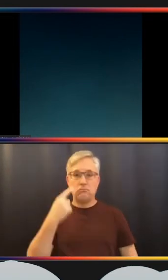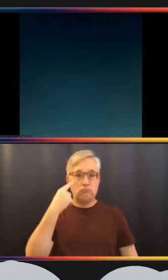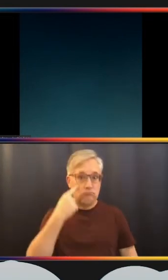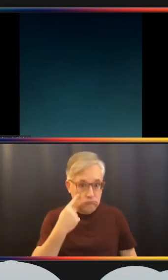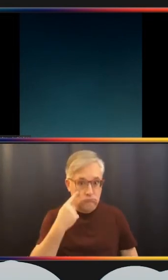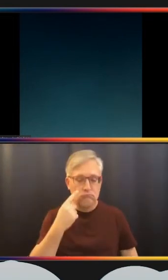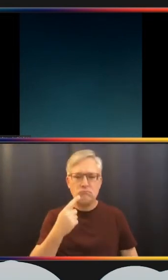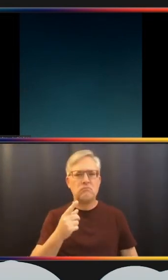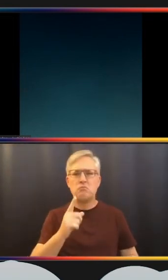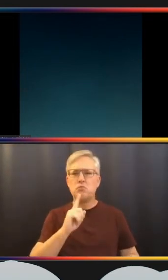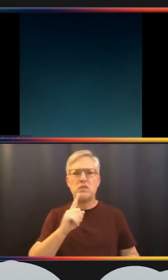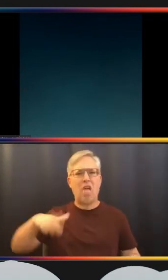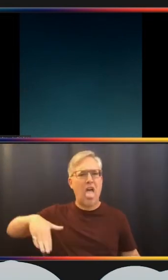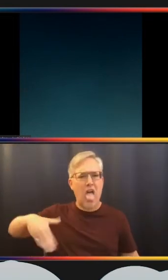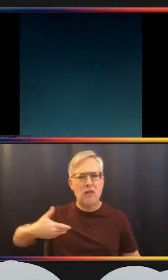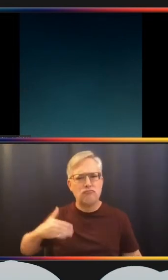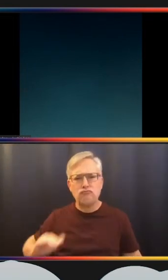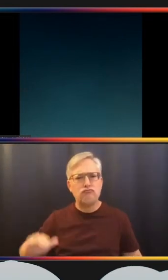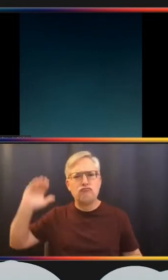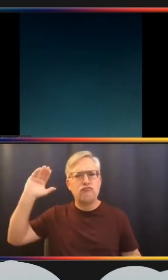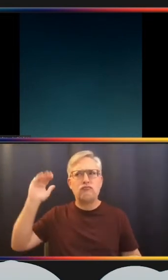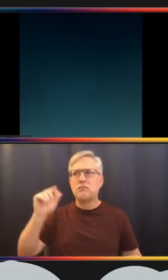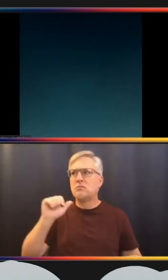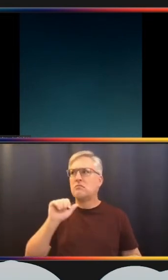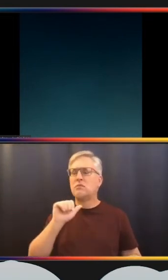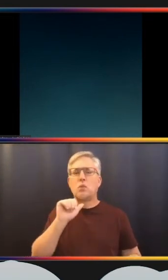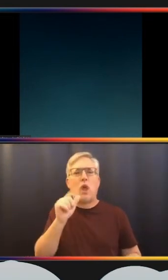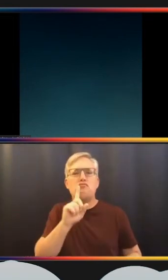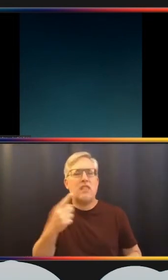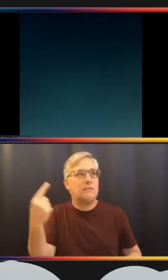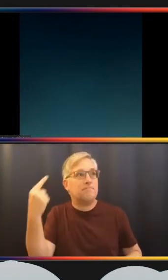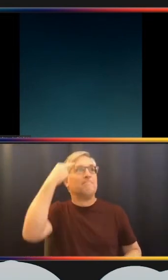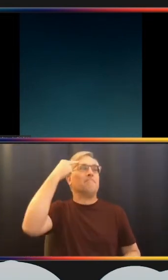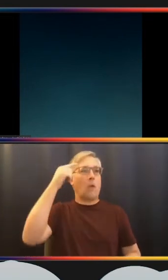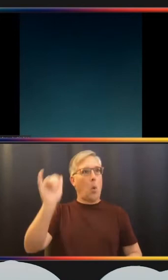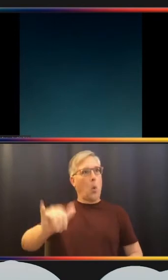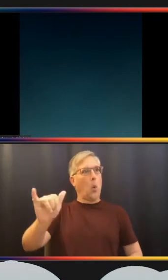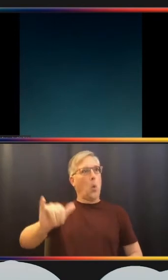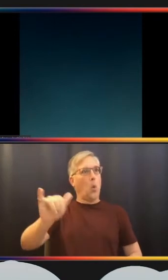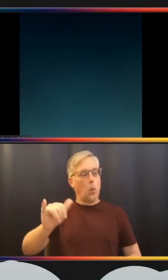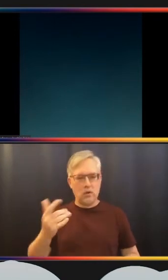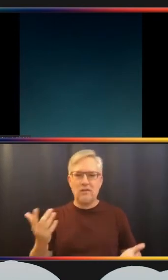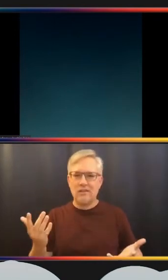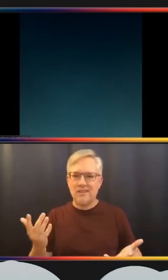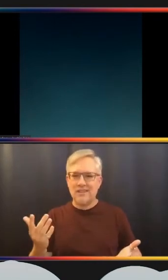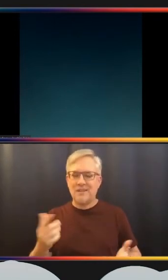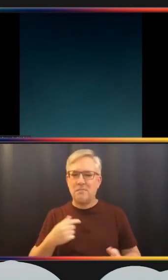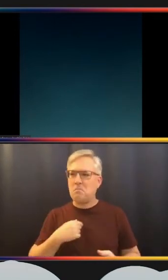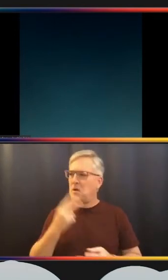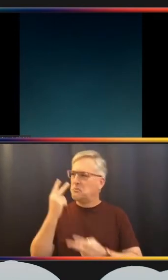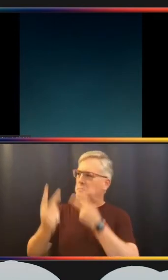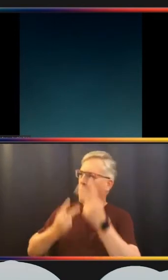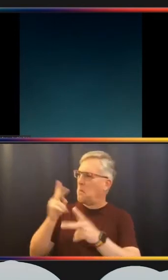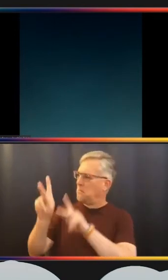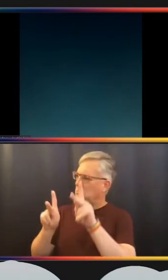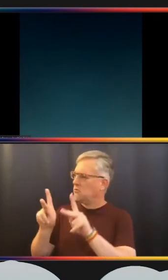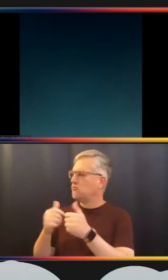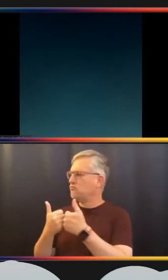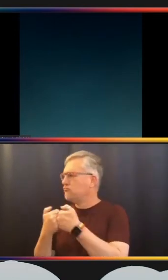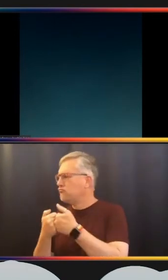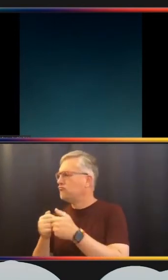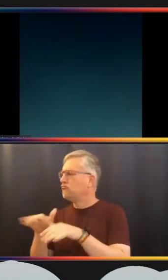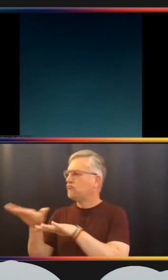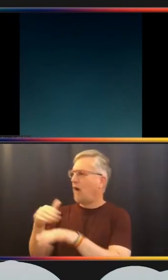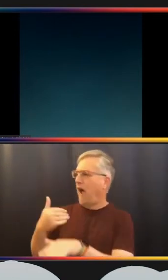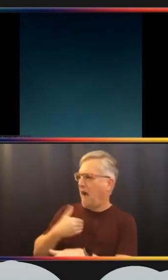so it hadn't really registered in my brain. And I saw people in the relationships that I was in on TV. So